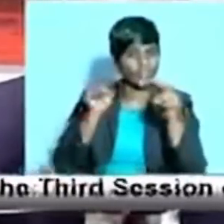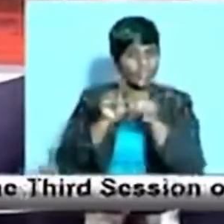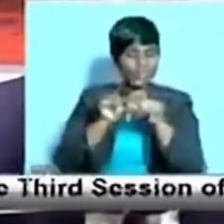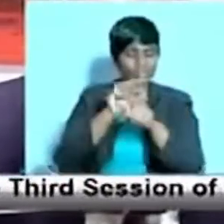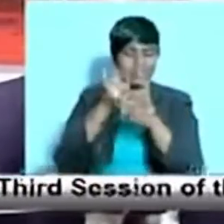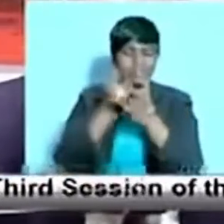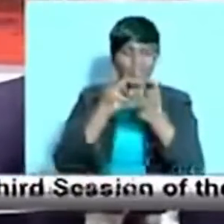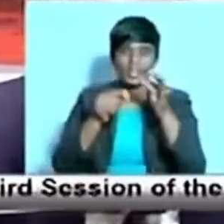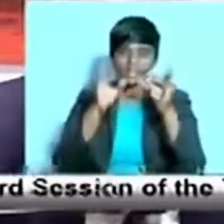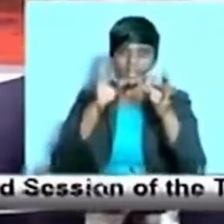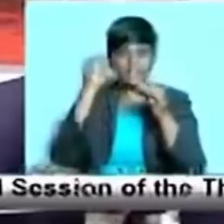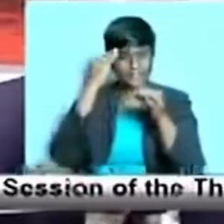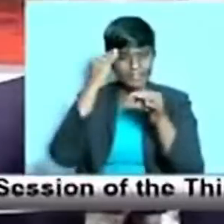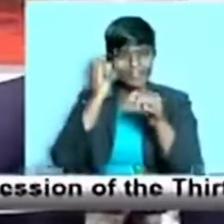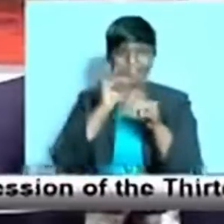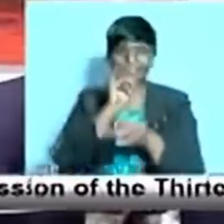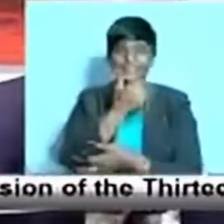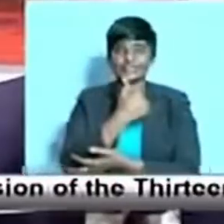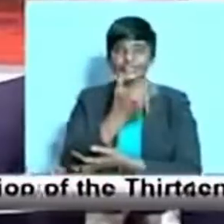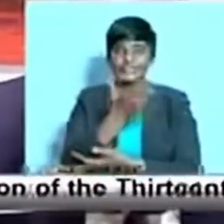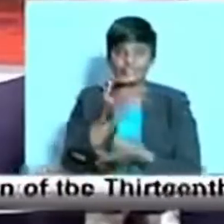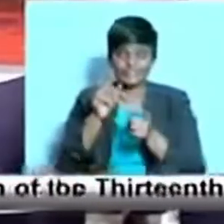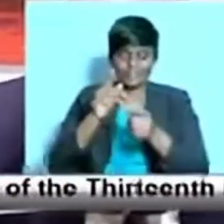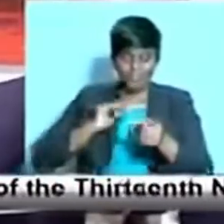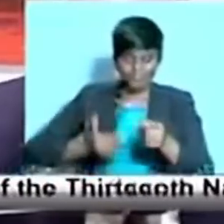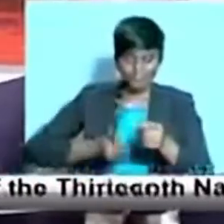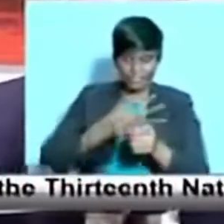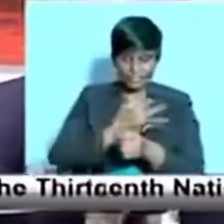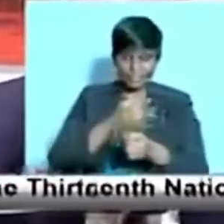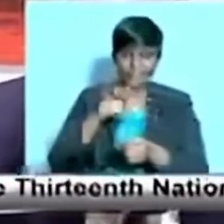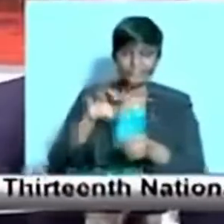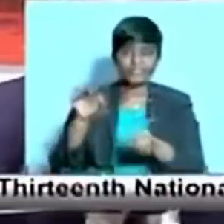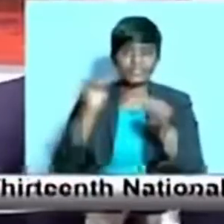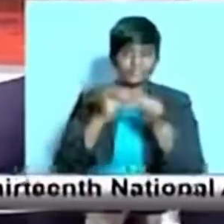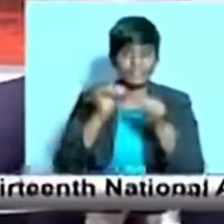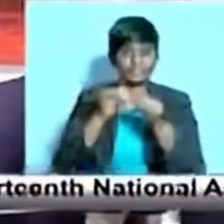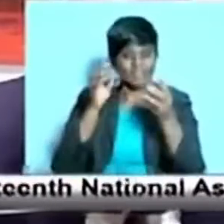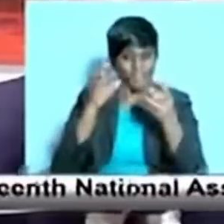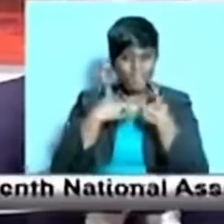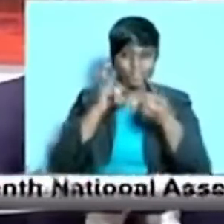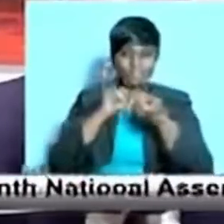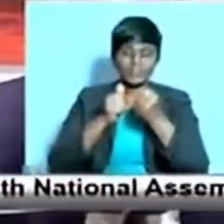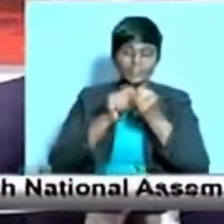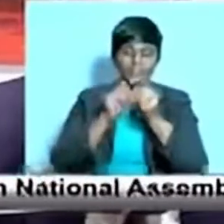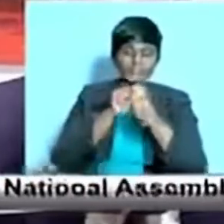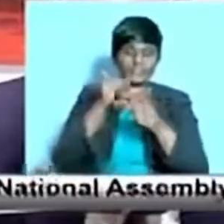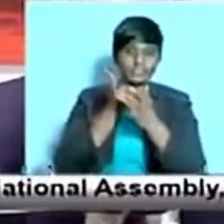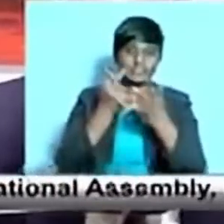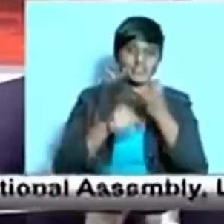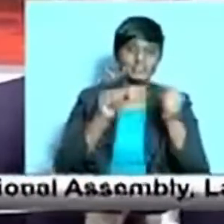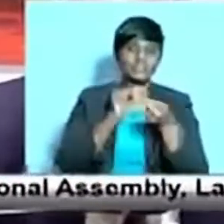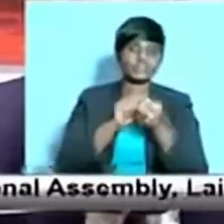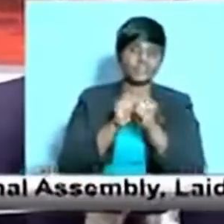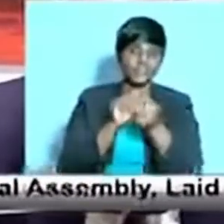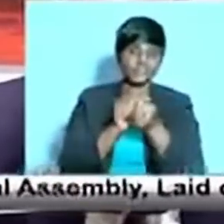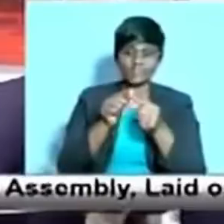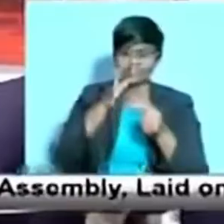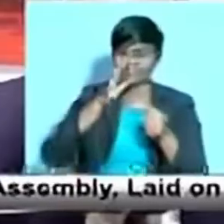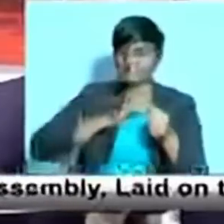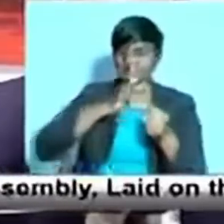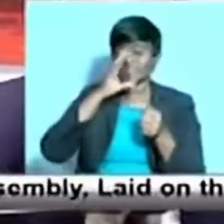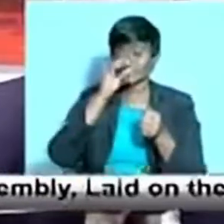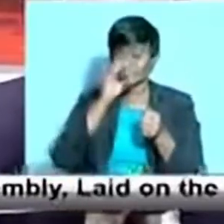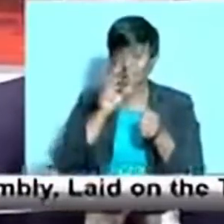a well-known fact that women and children are most affected by these conflicts. Madam